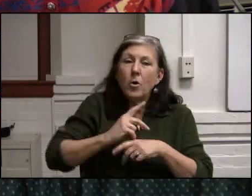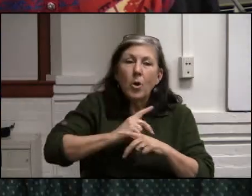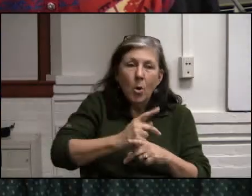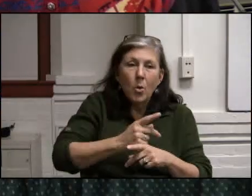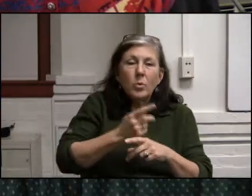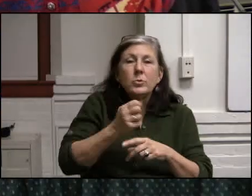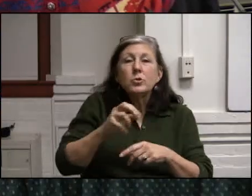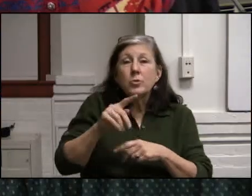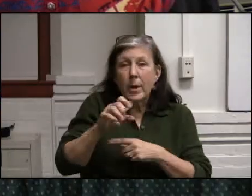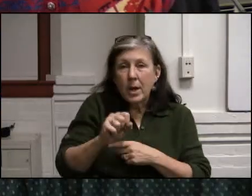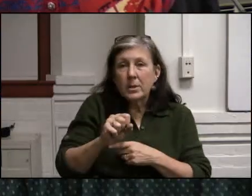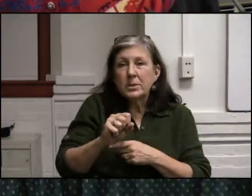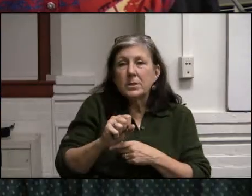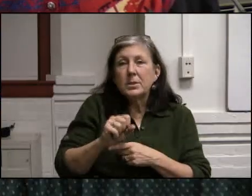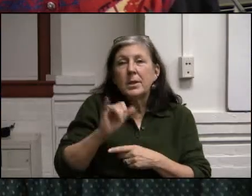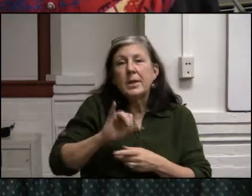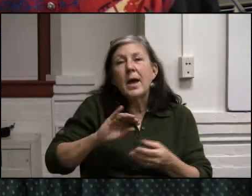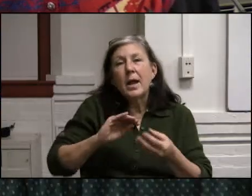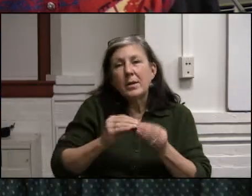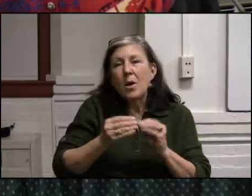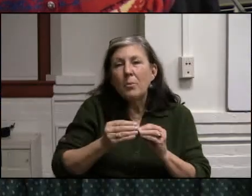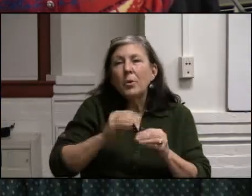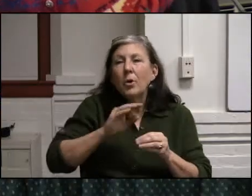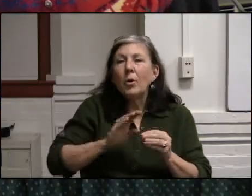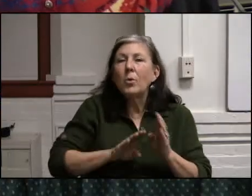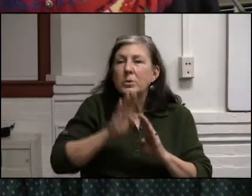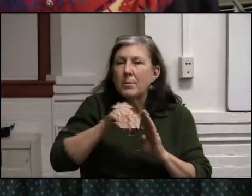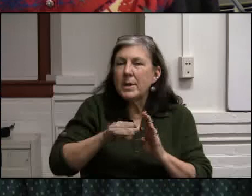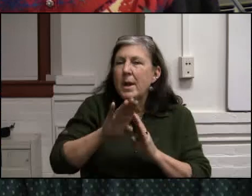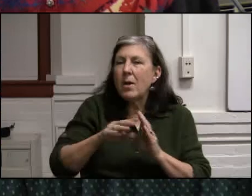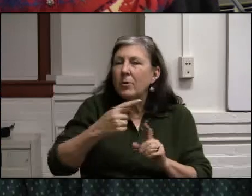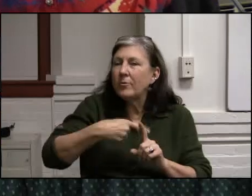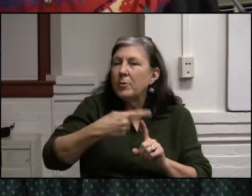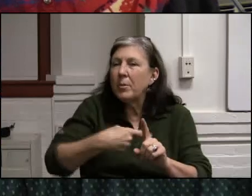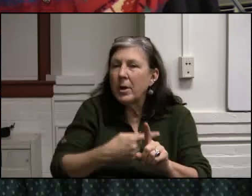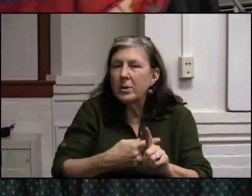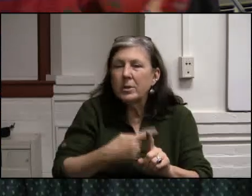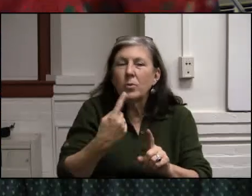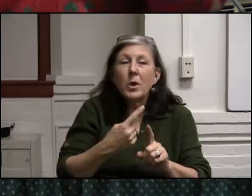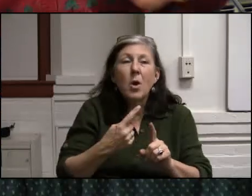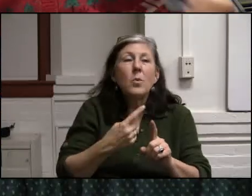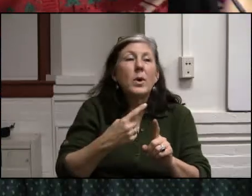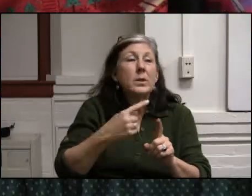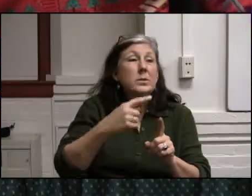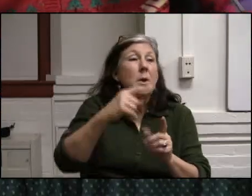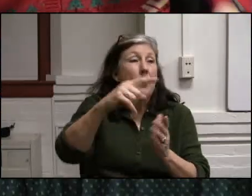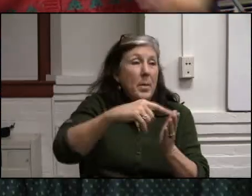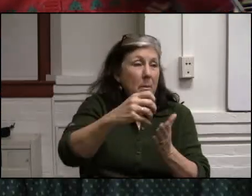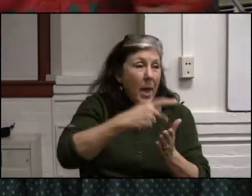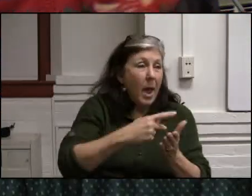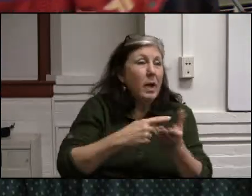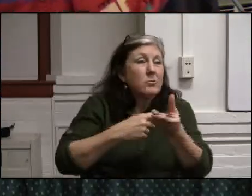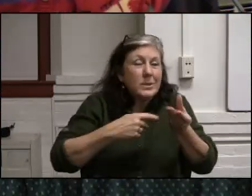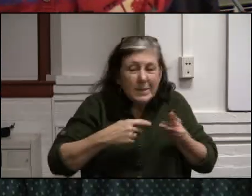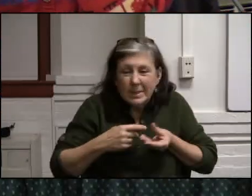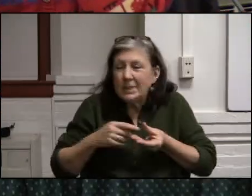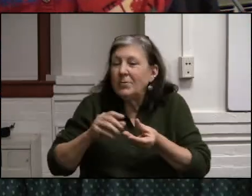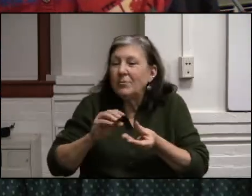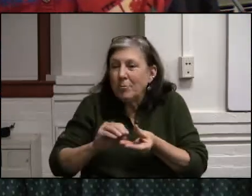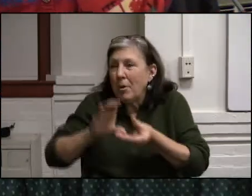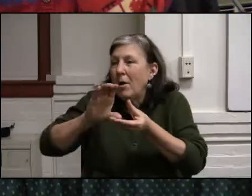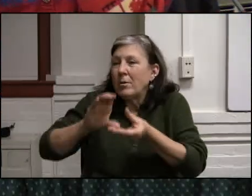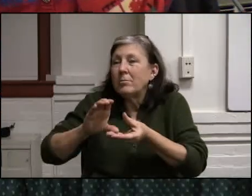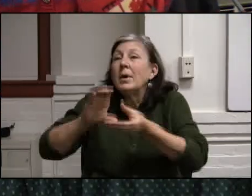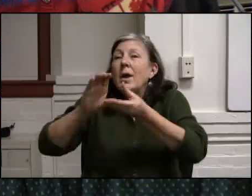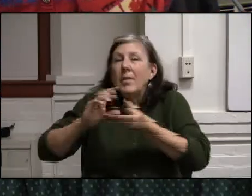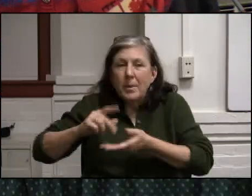grants. That's a number, of course, that fluctuates some from month to month. We're always receiving repayments into that fund, and we're occasionally making